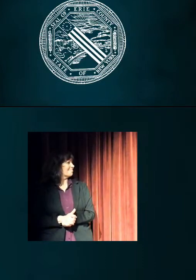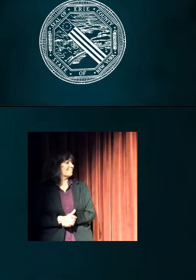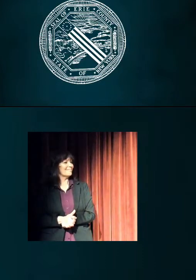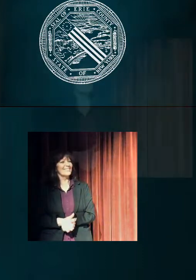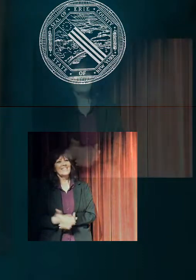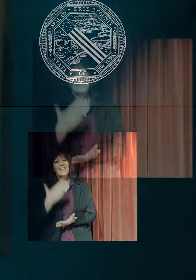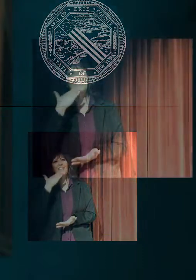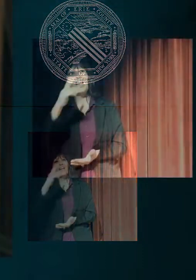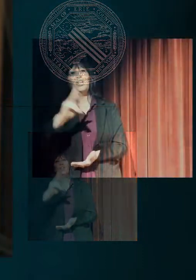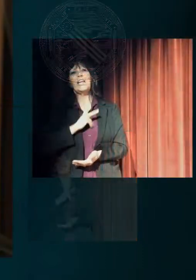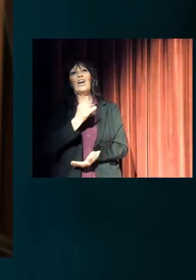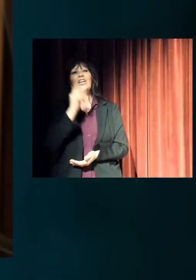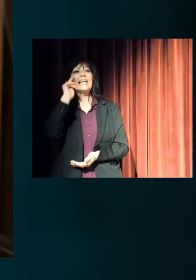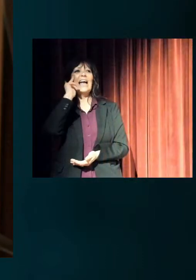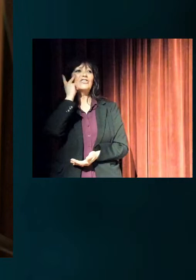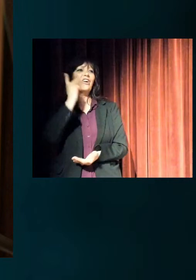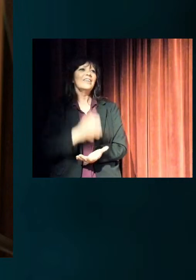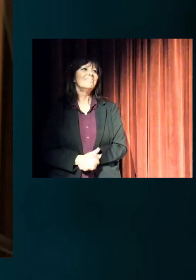Thank you, Karen and Kendra.